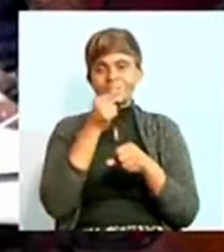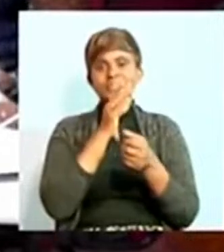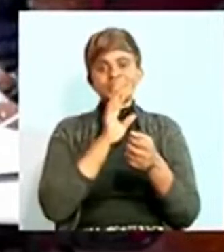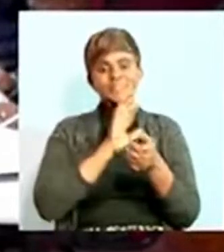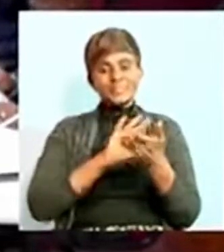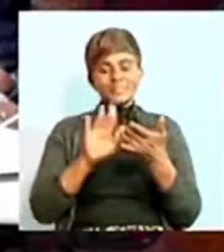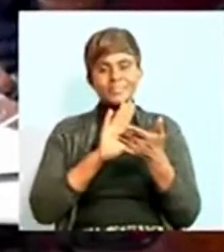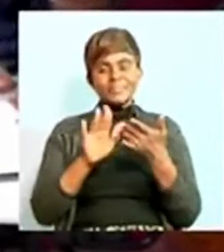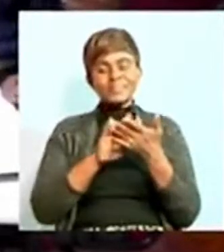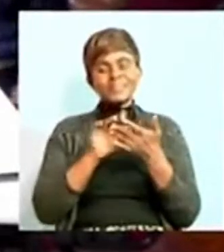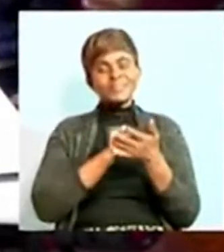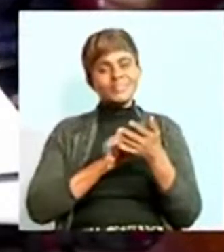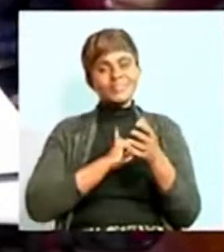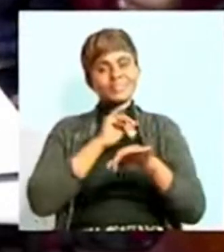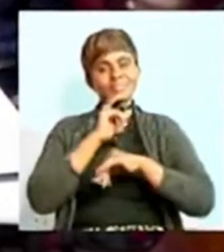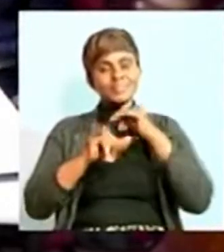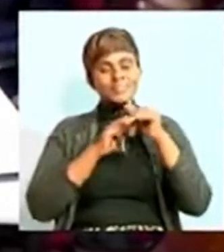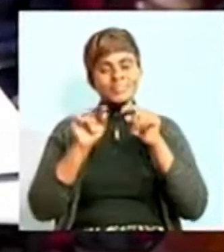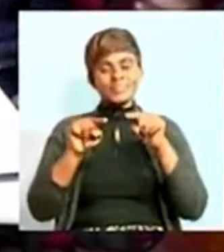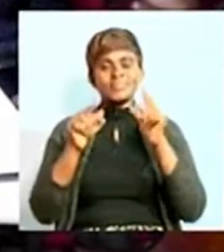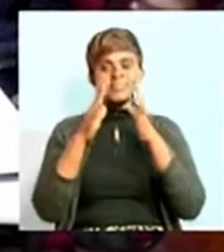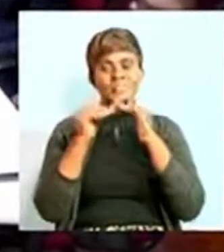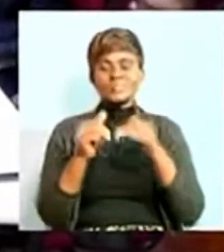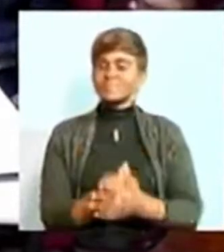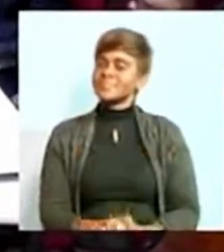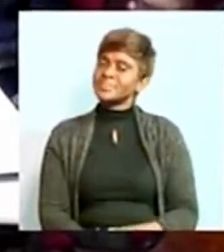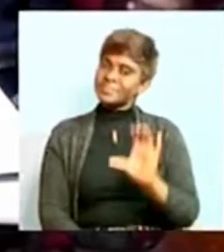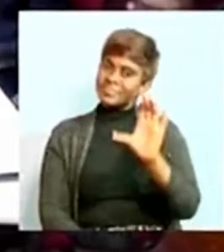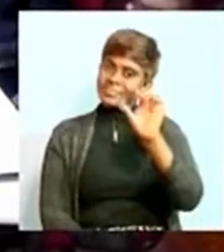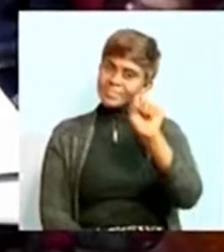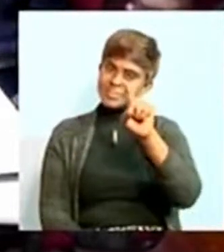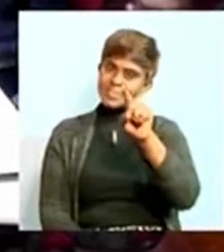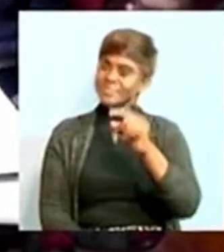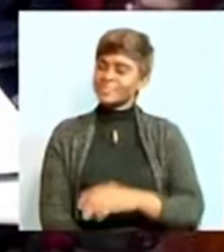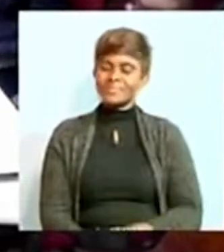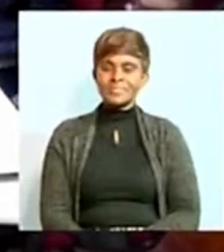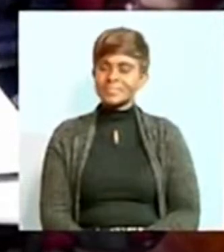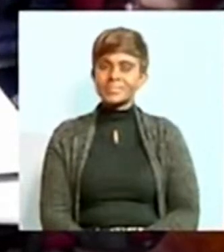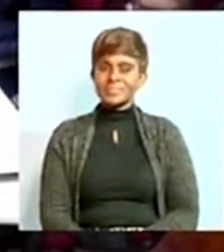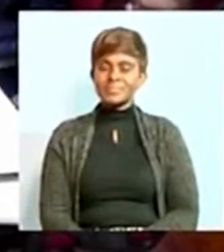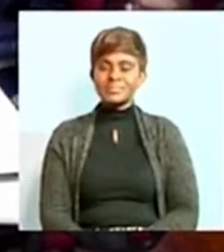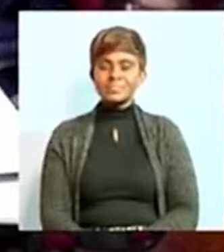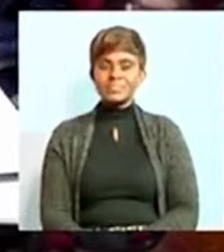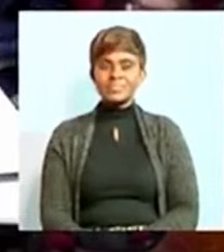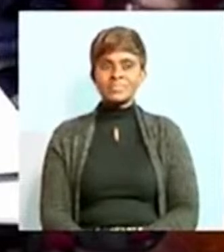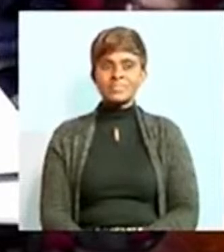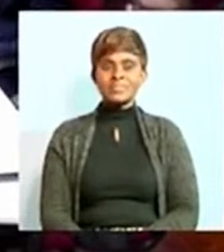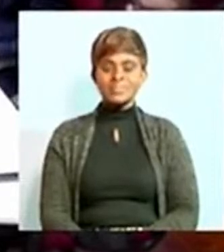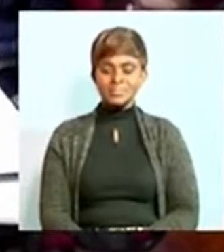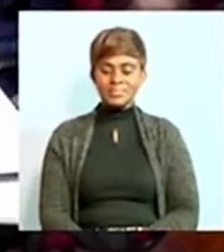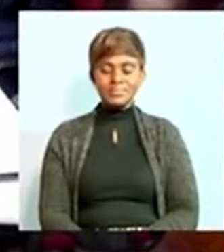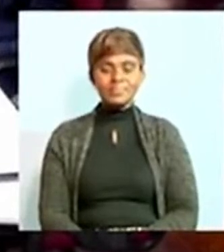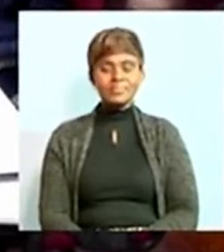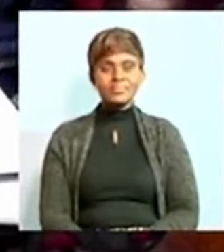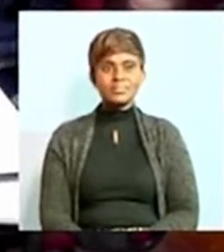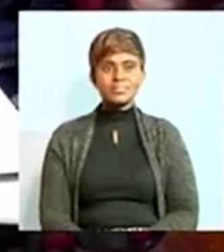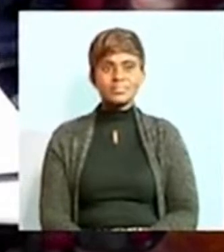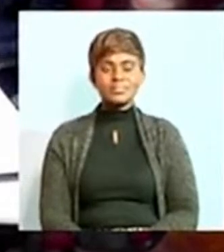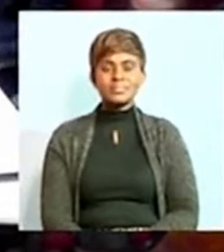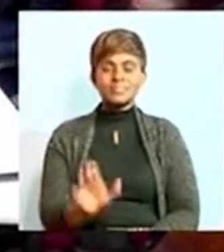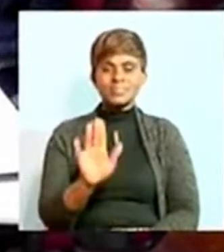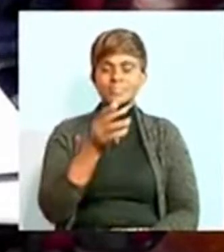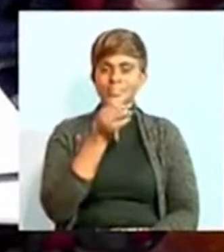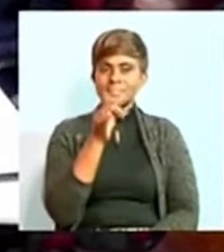maybe misleading the House. Okay. CS, through your chair. Ask the question, then CS, I'll invite how CS. many Switch off your